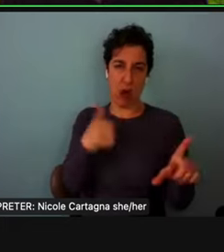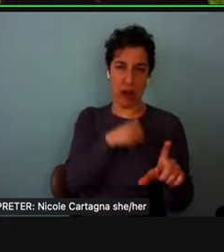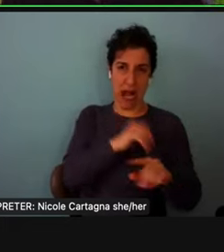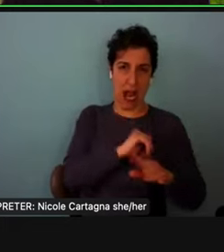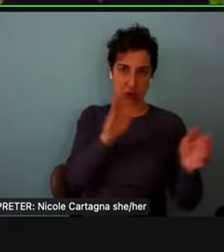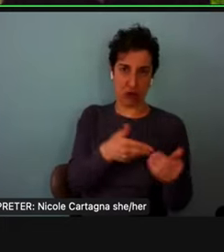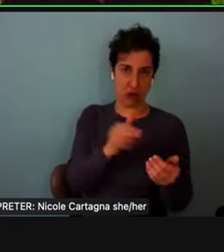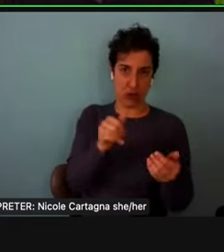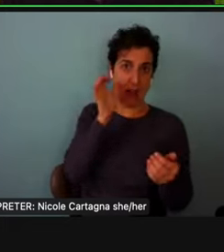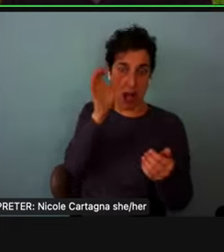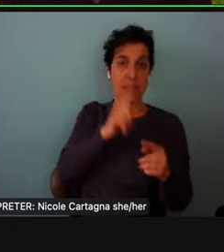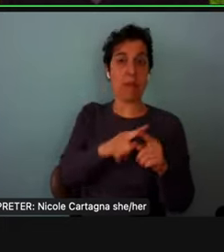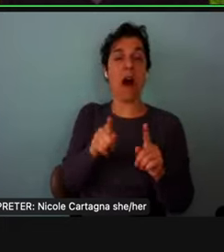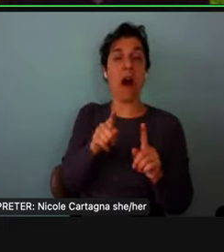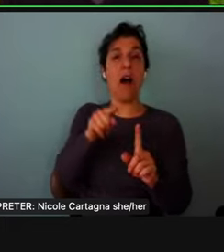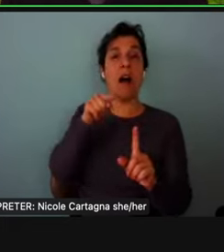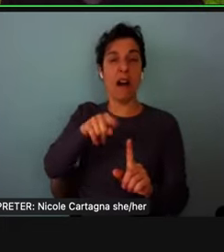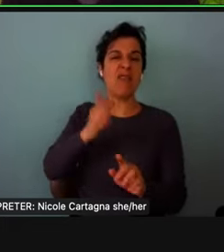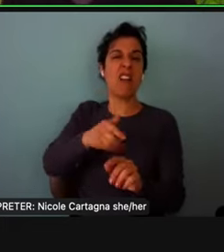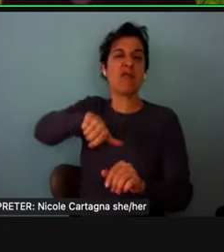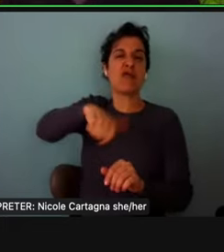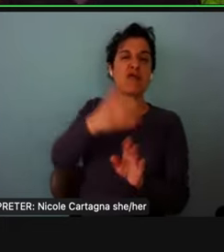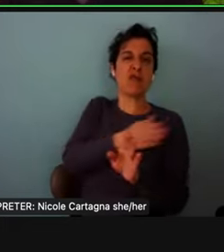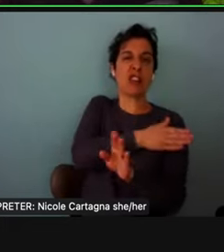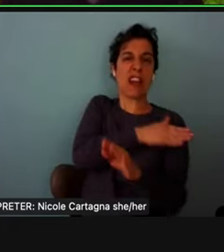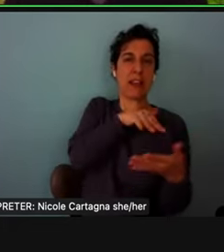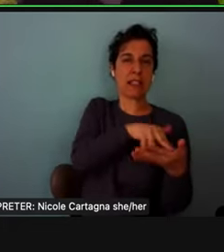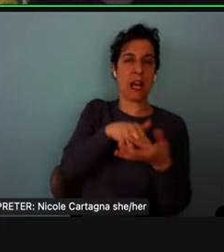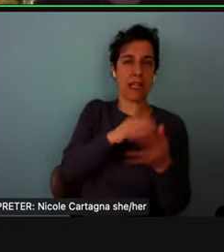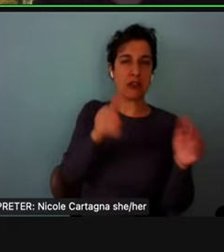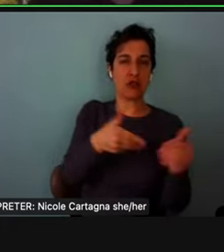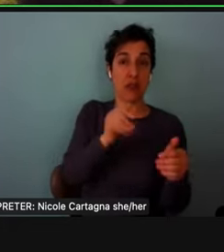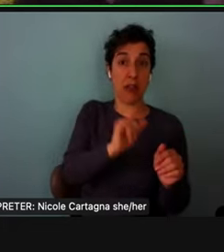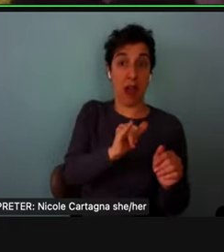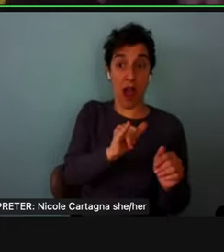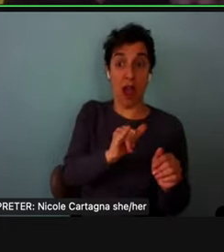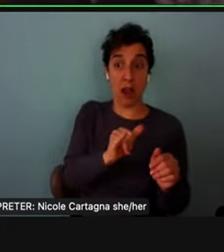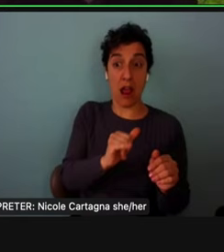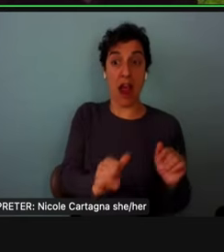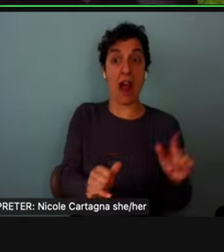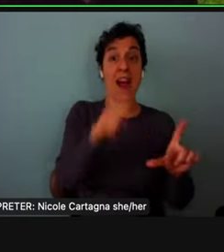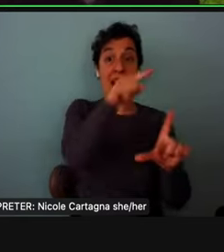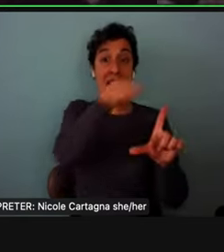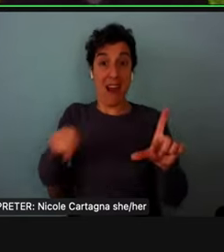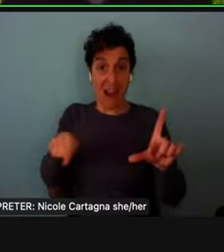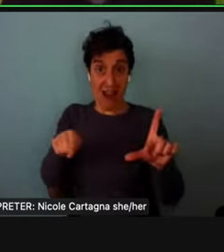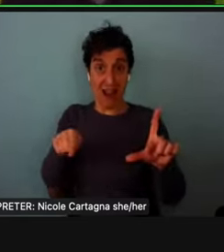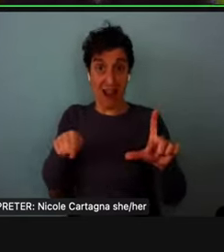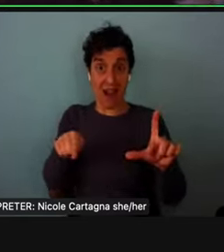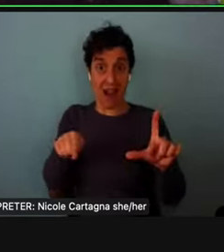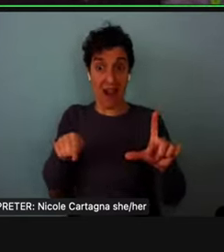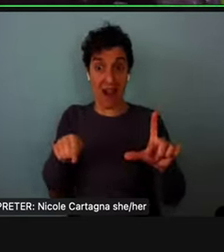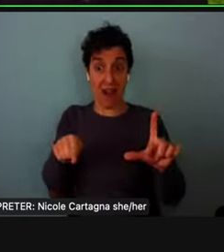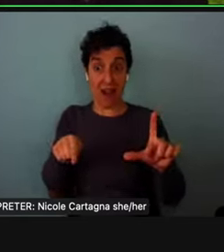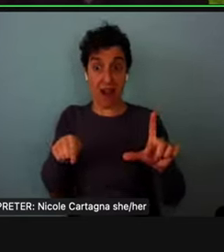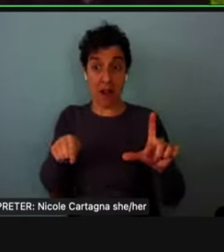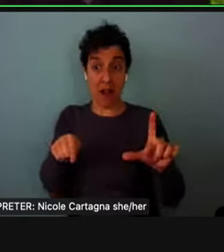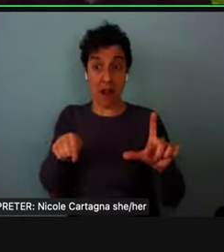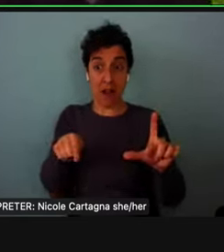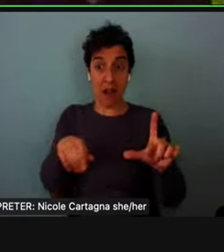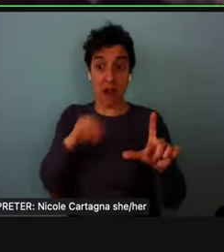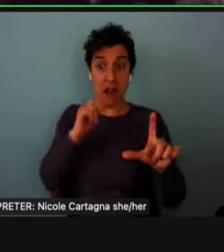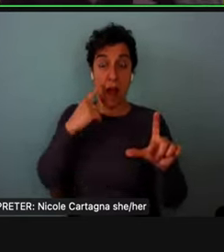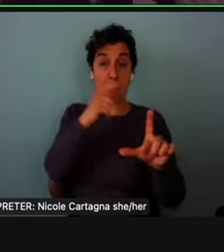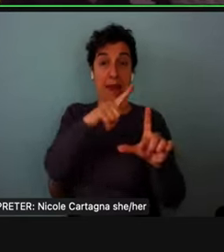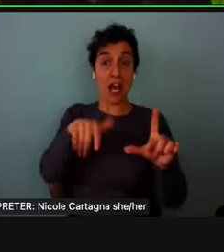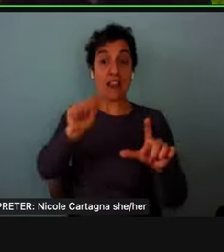but introduced by previous studies. The diagonals of the functional connectivity dynamics matrix are high because of